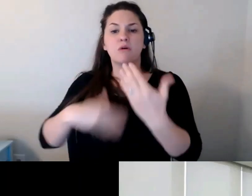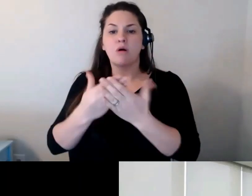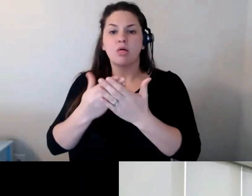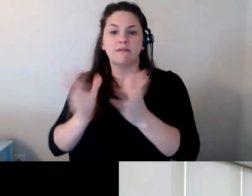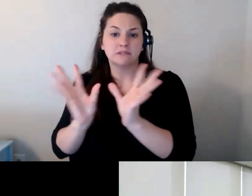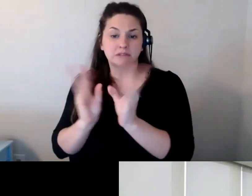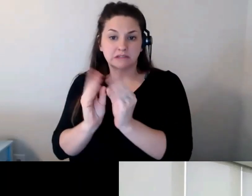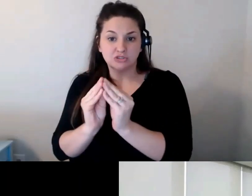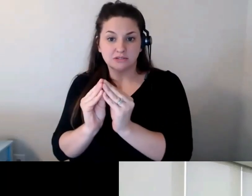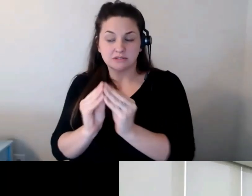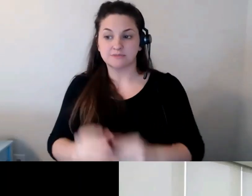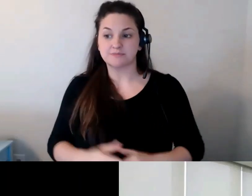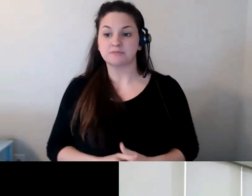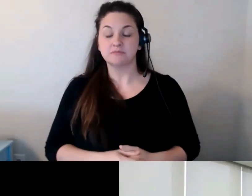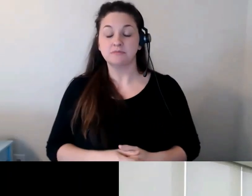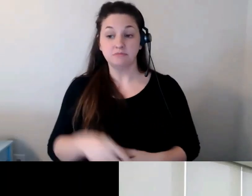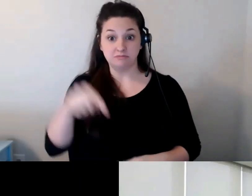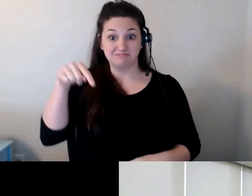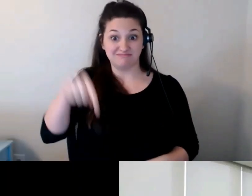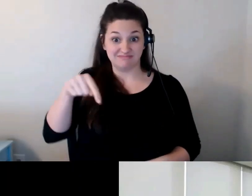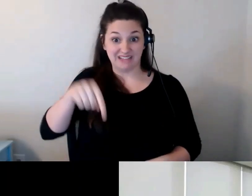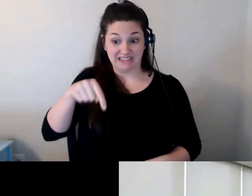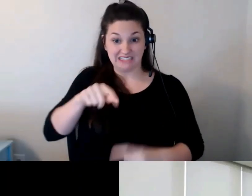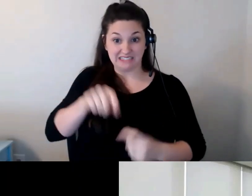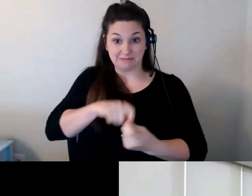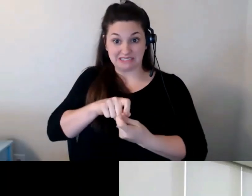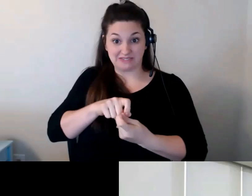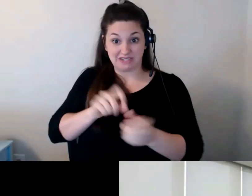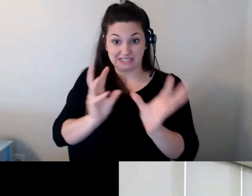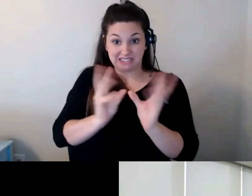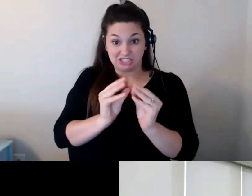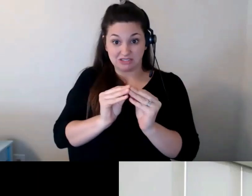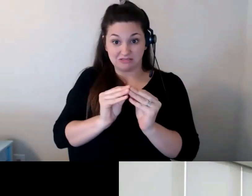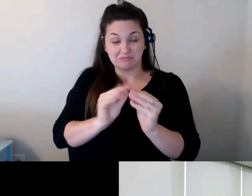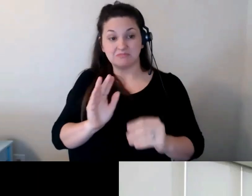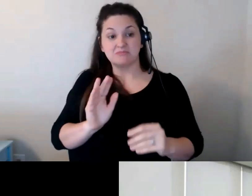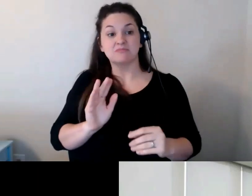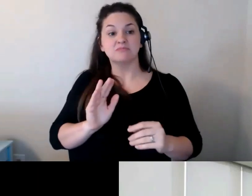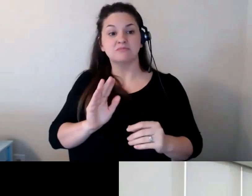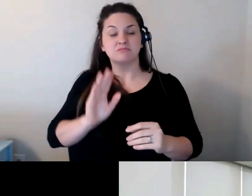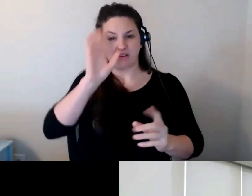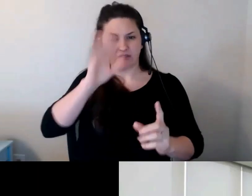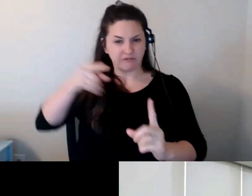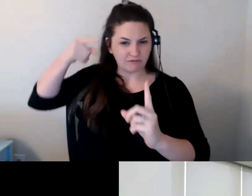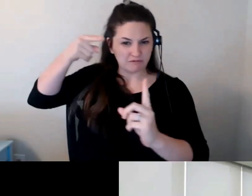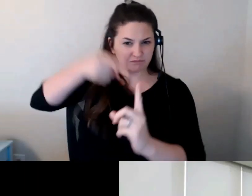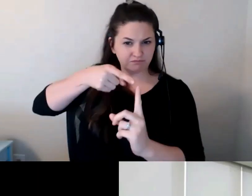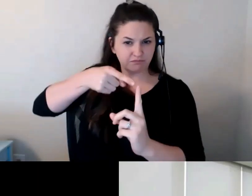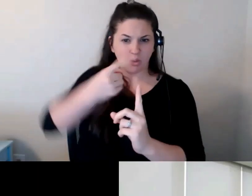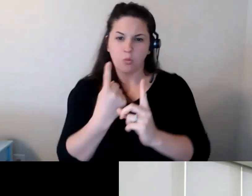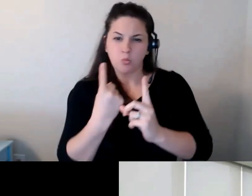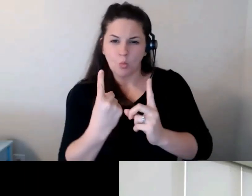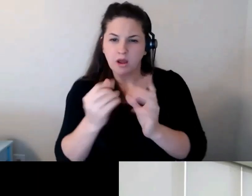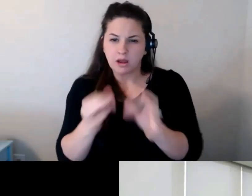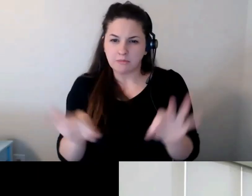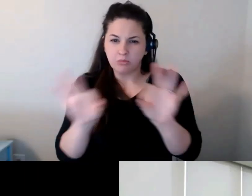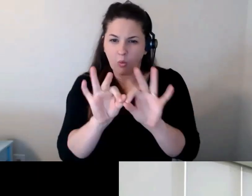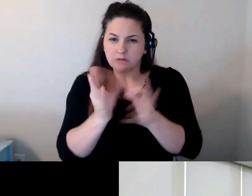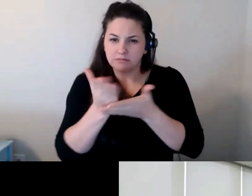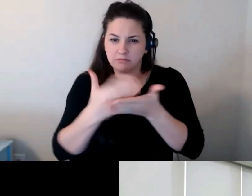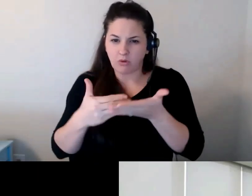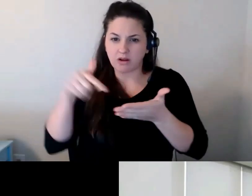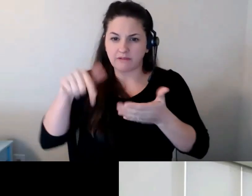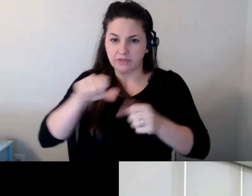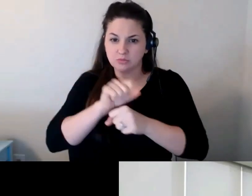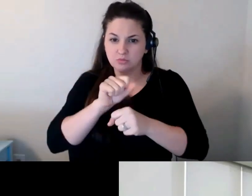And this particular session is about one important phase of that work. And that